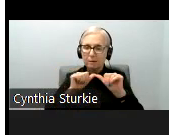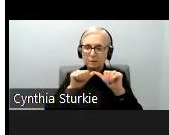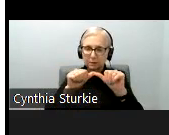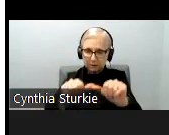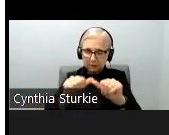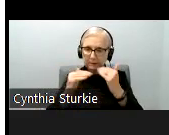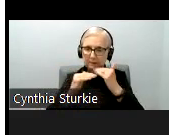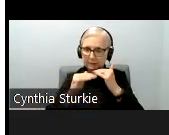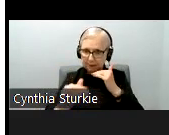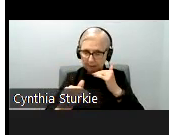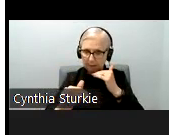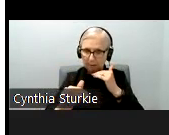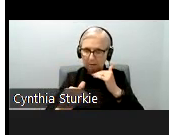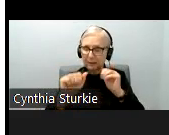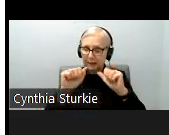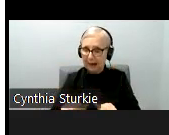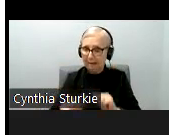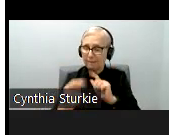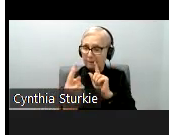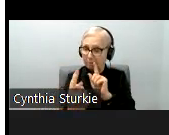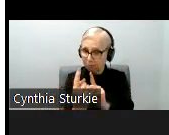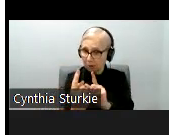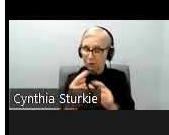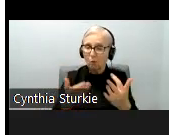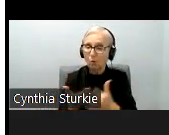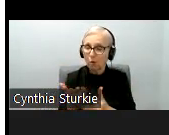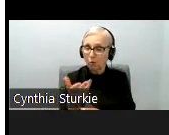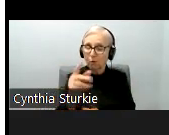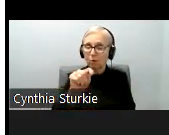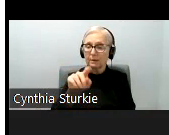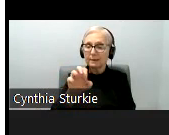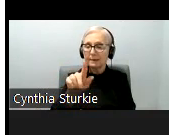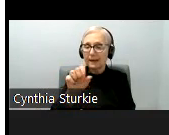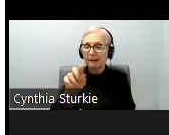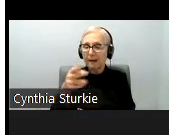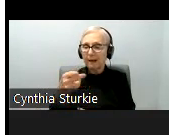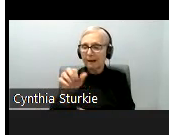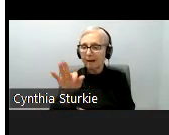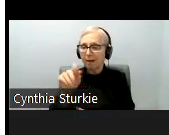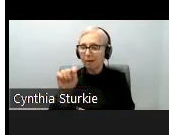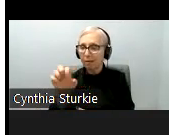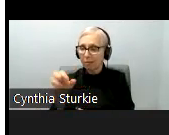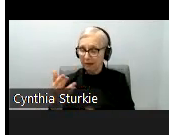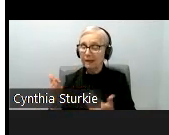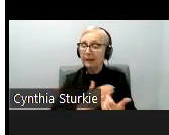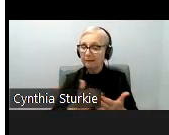This may be delivered in person or through telehealth, including audio-only telehealth, in accordance with